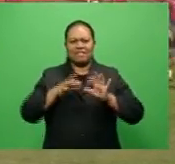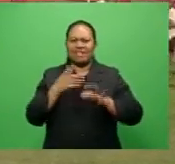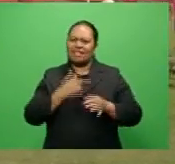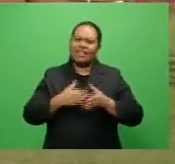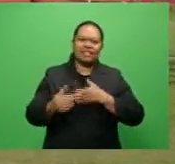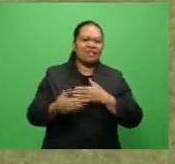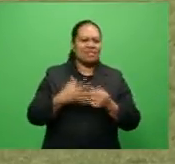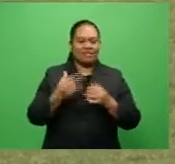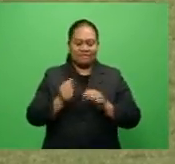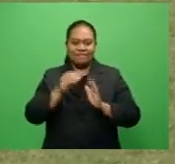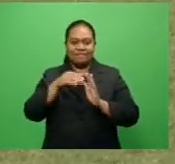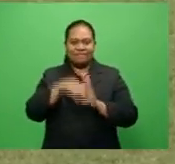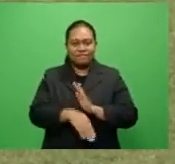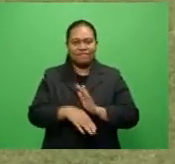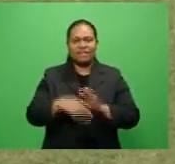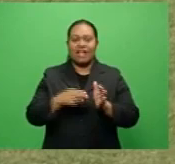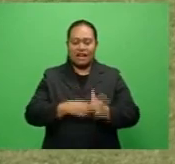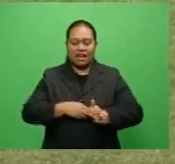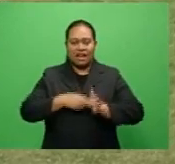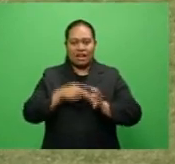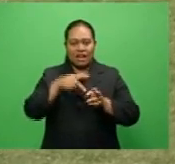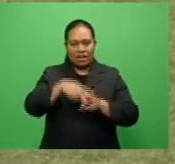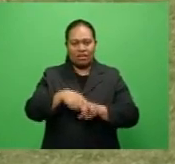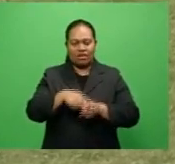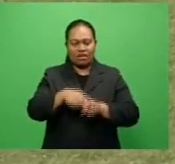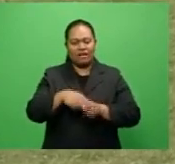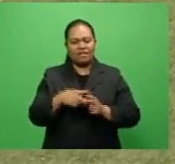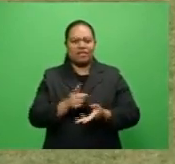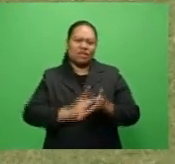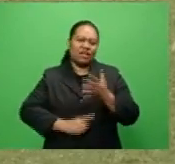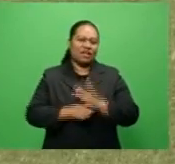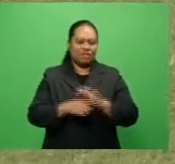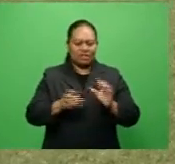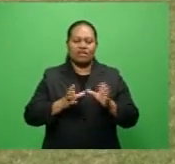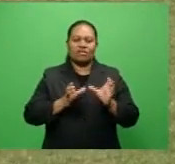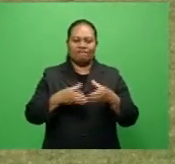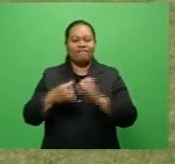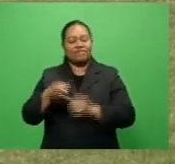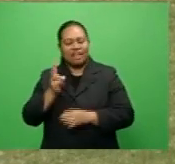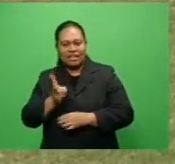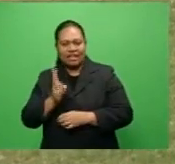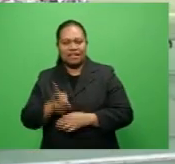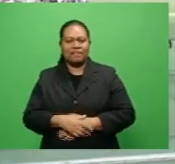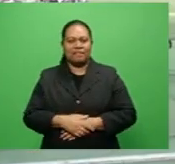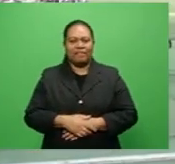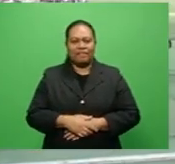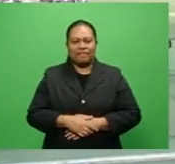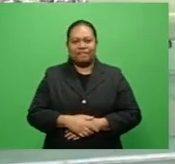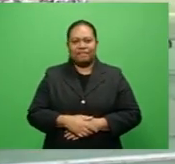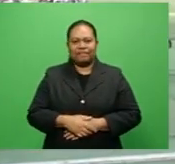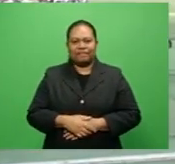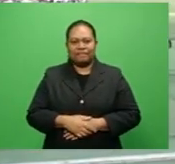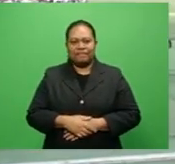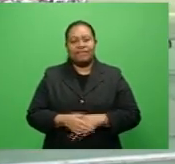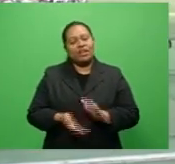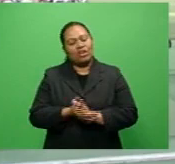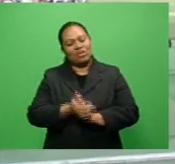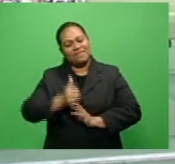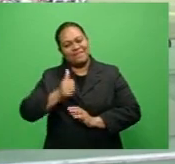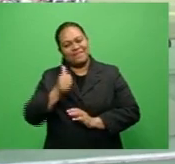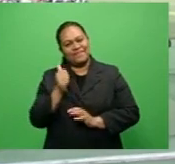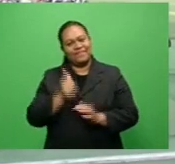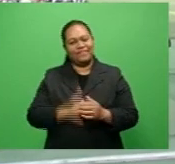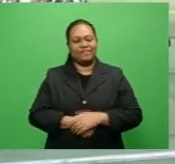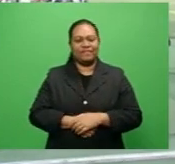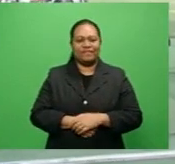against Nandronga, as they will regroup ahead of their clash with Naitasiri. It goes back again